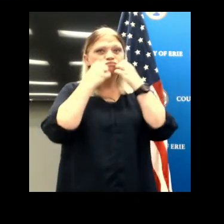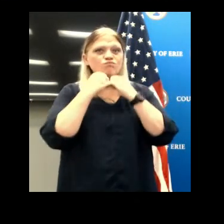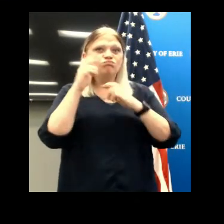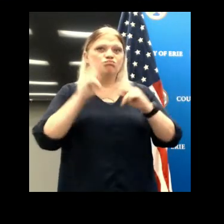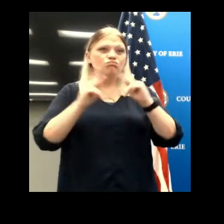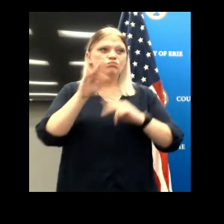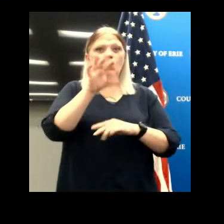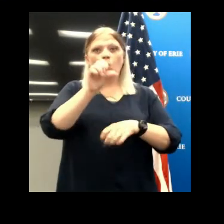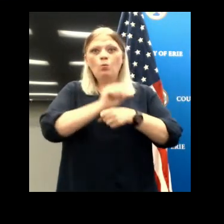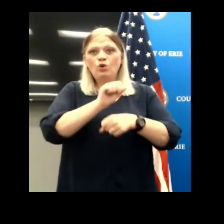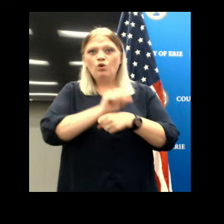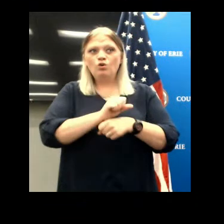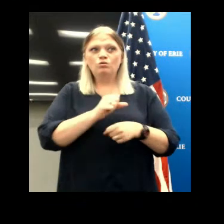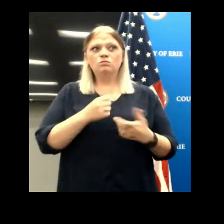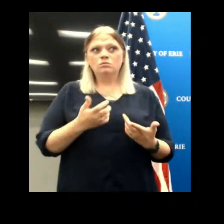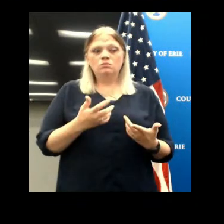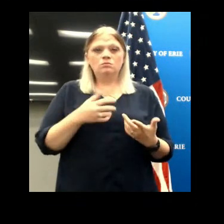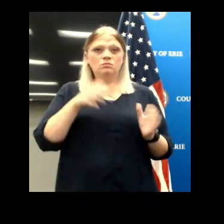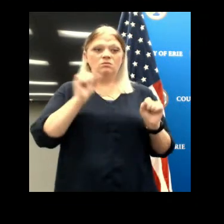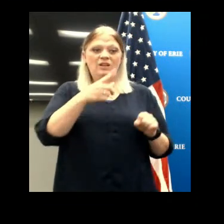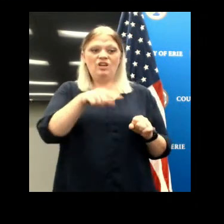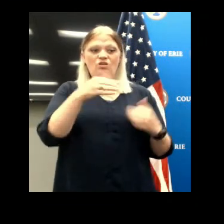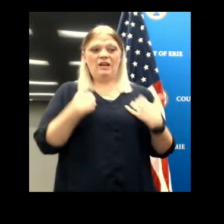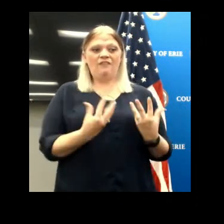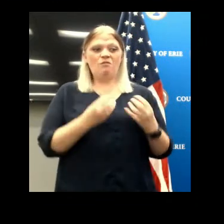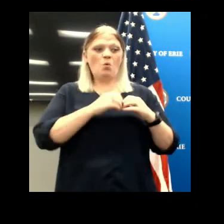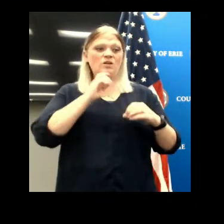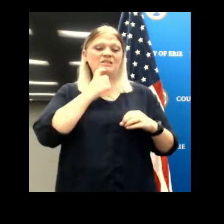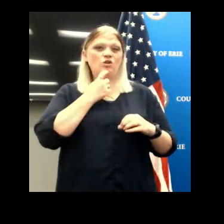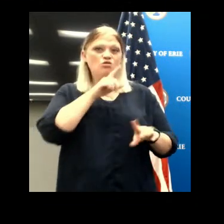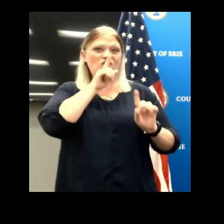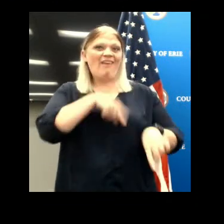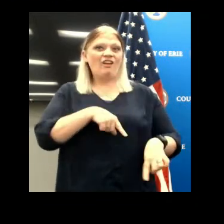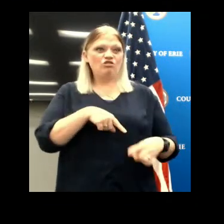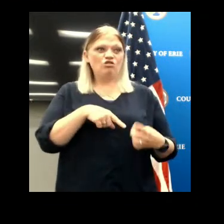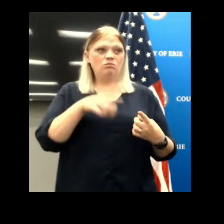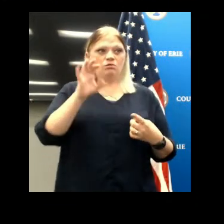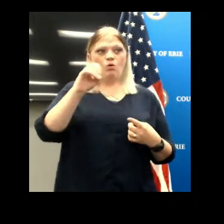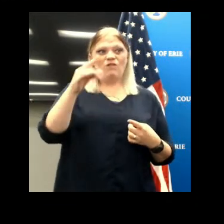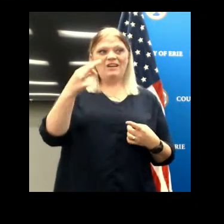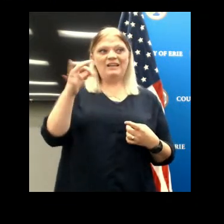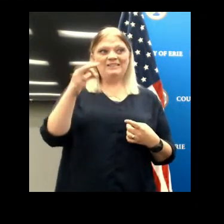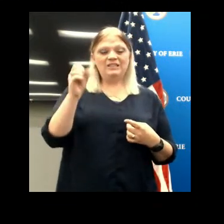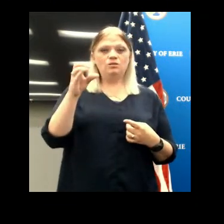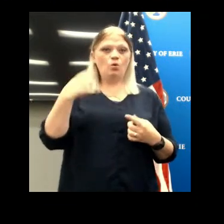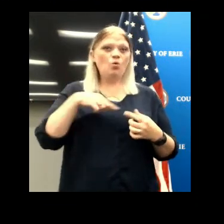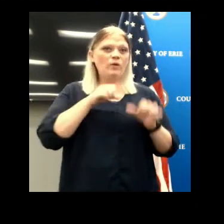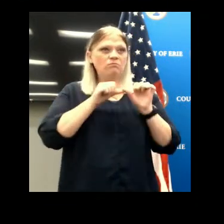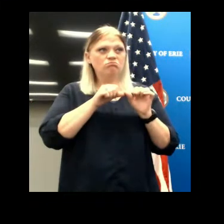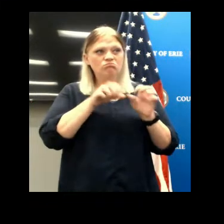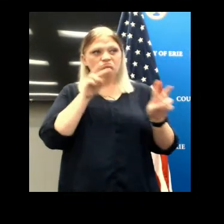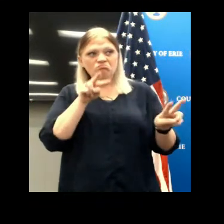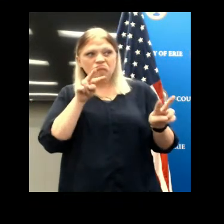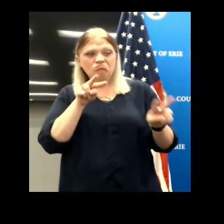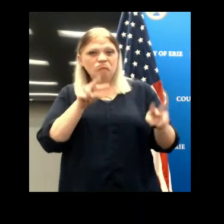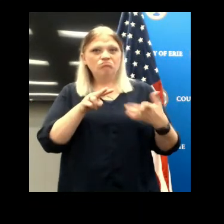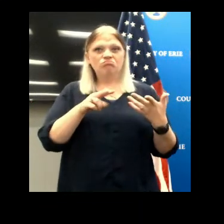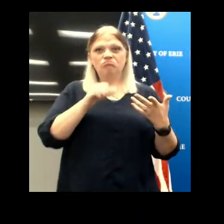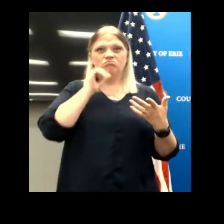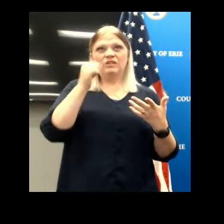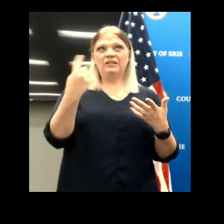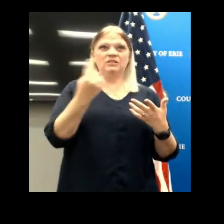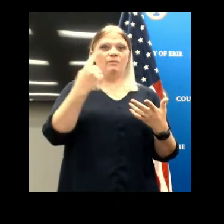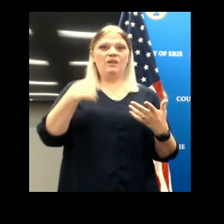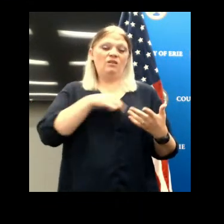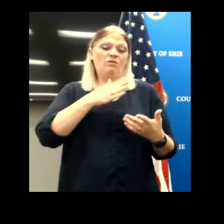your coworkers, and they could have a much more serious reaction from COVID-19. So we're continuing to watch this, and it's not something we're